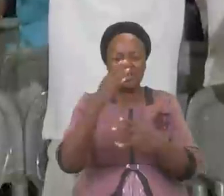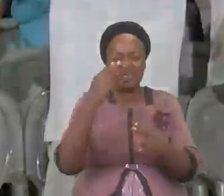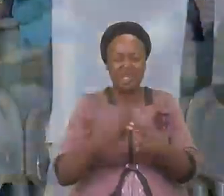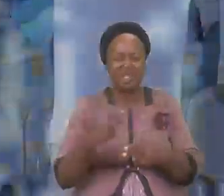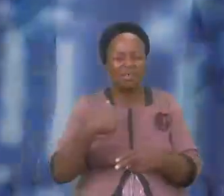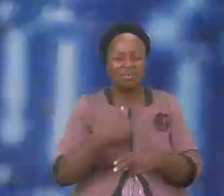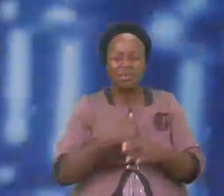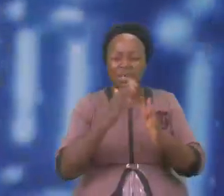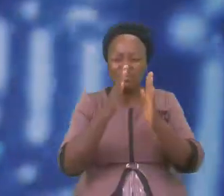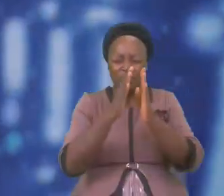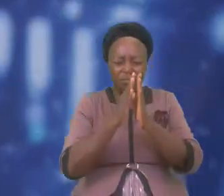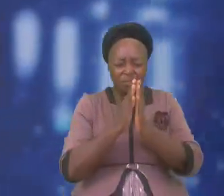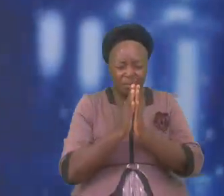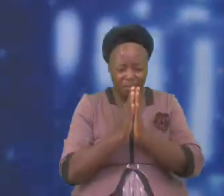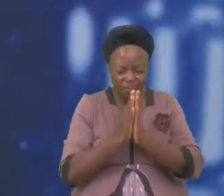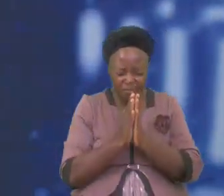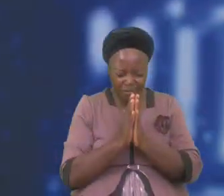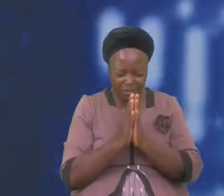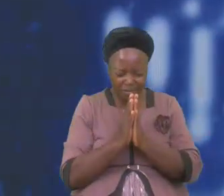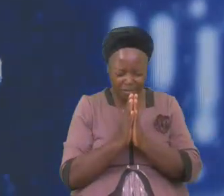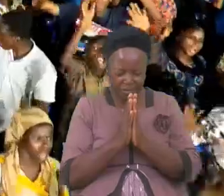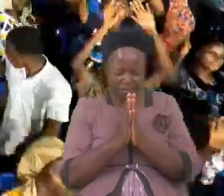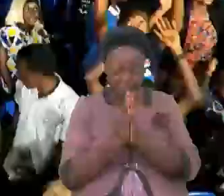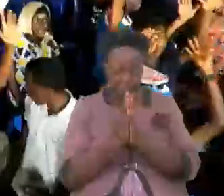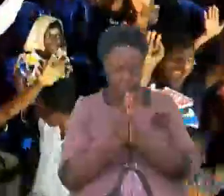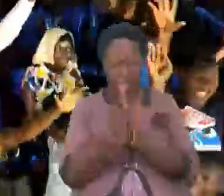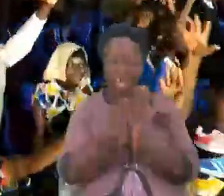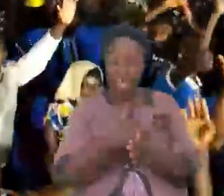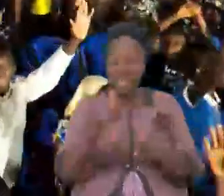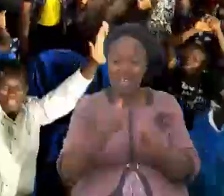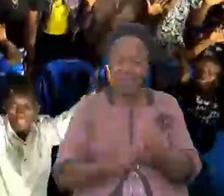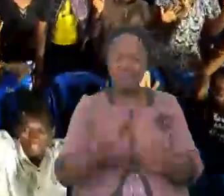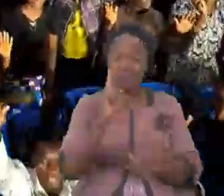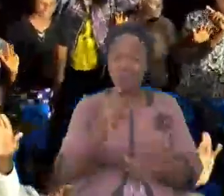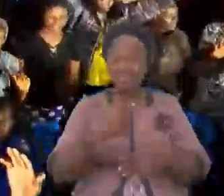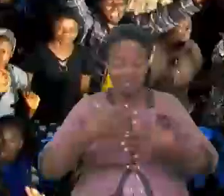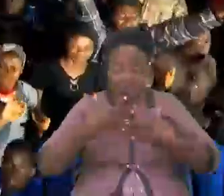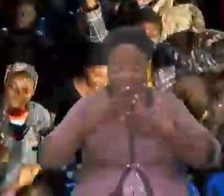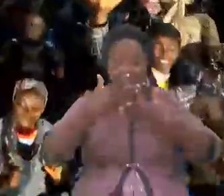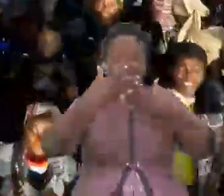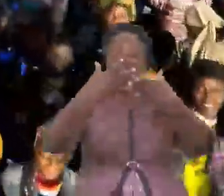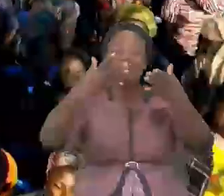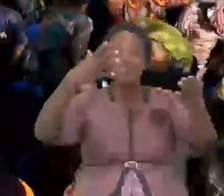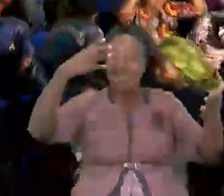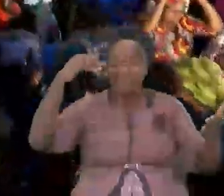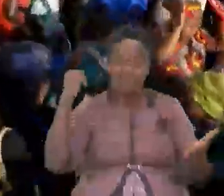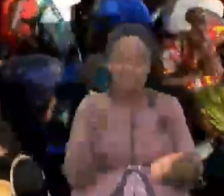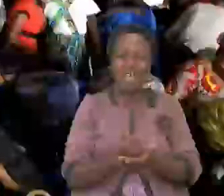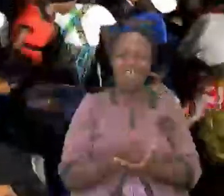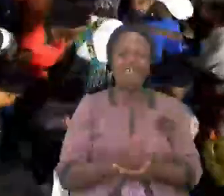And everybody shout, amen. Thank you very much. You can sit